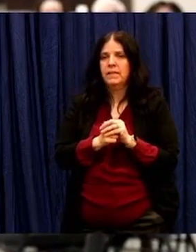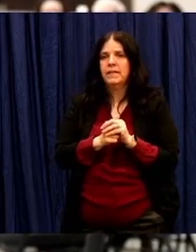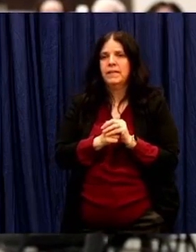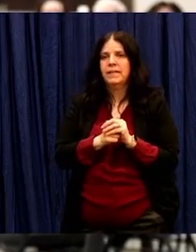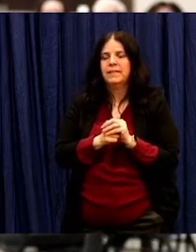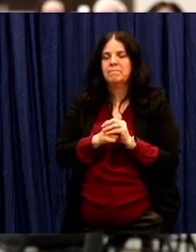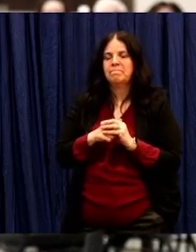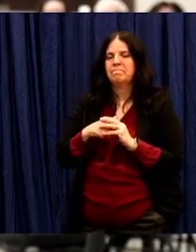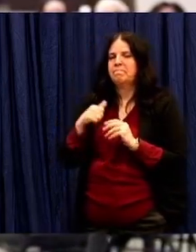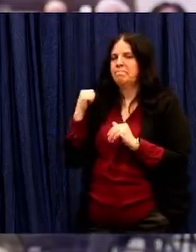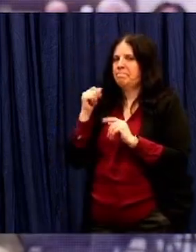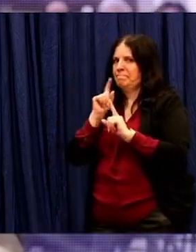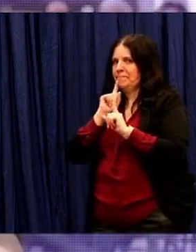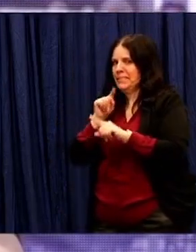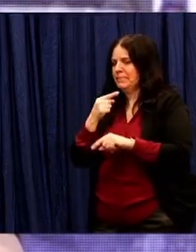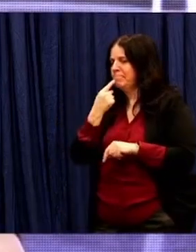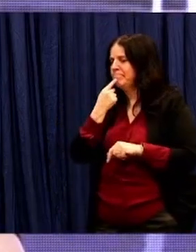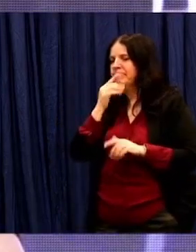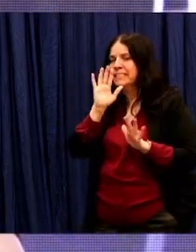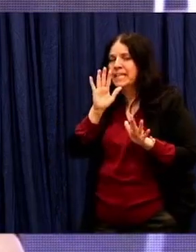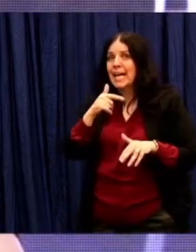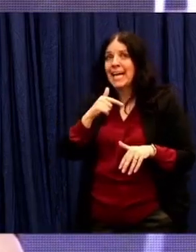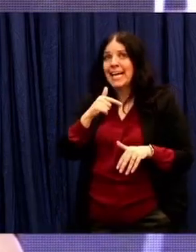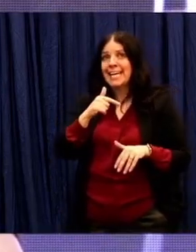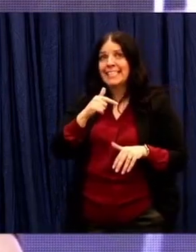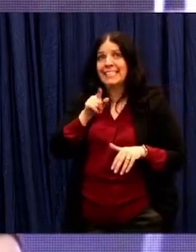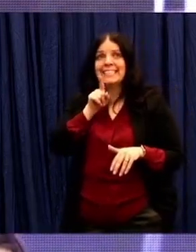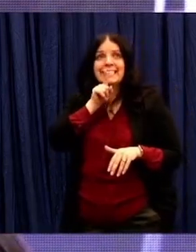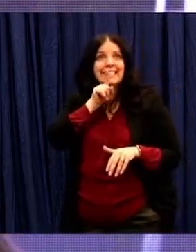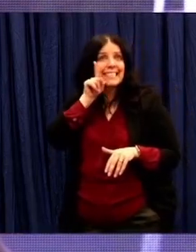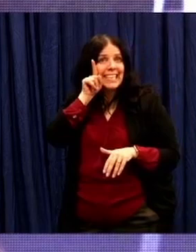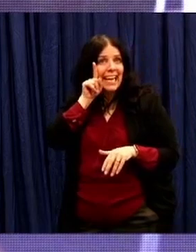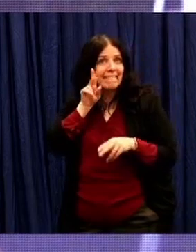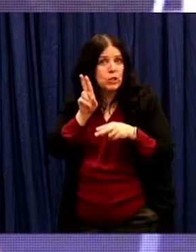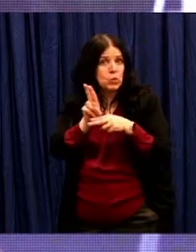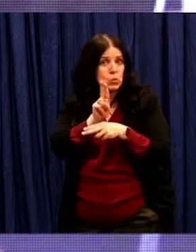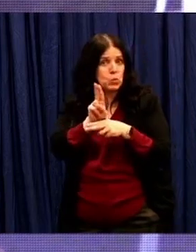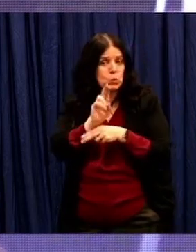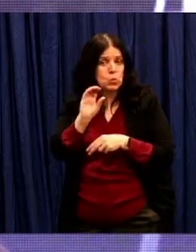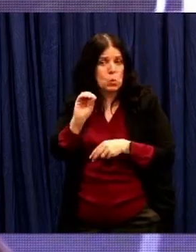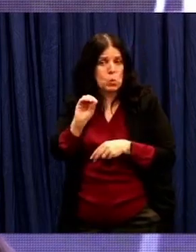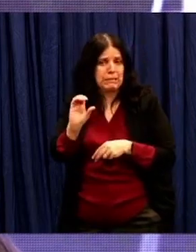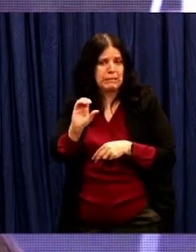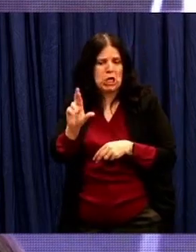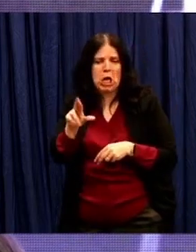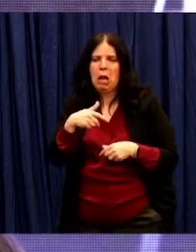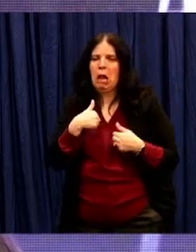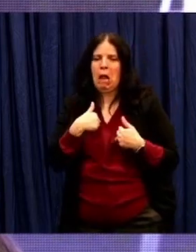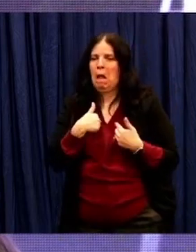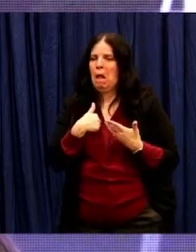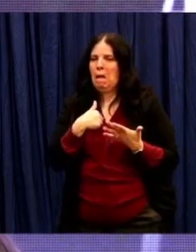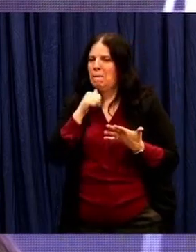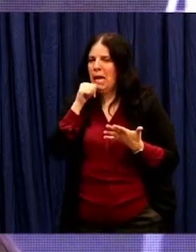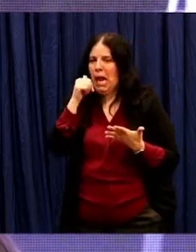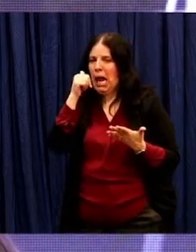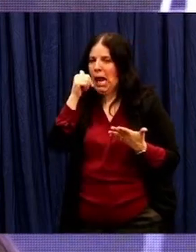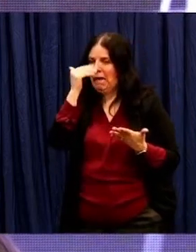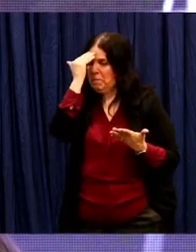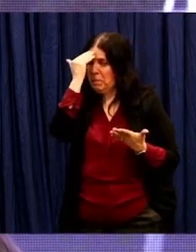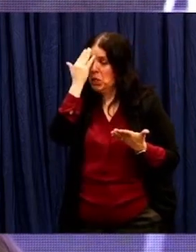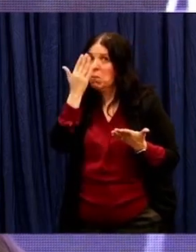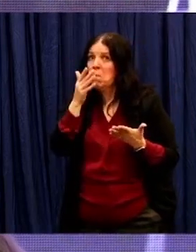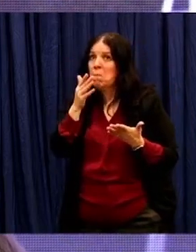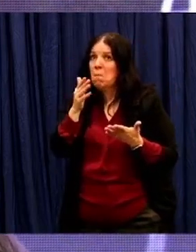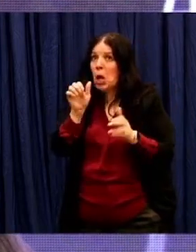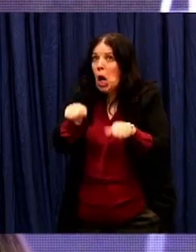I am not familiar with individuals who are deaf using optical character recognition. That's not to say that it doesn't